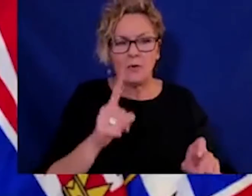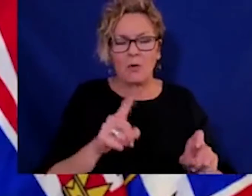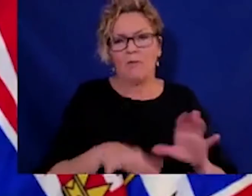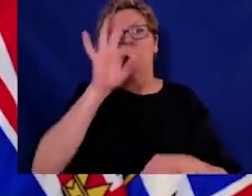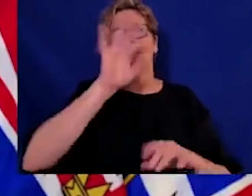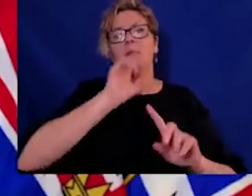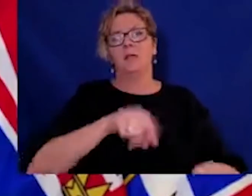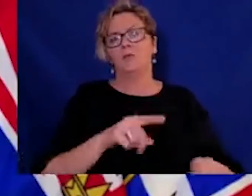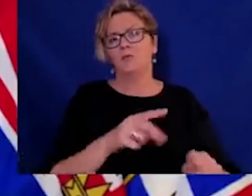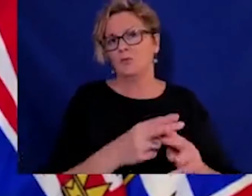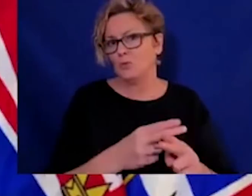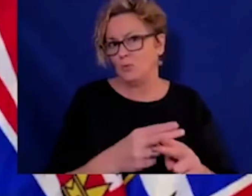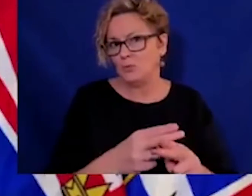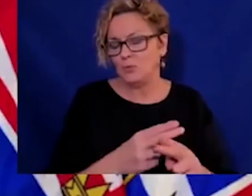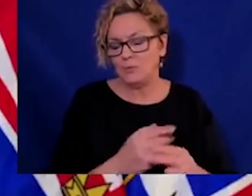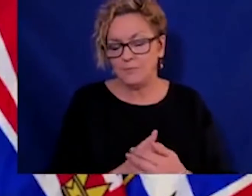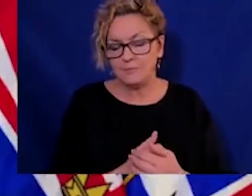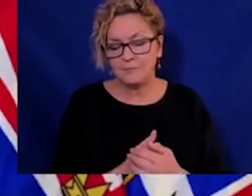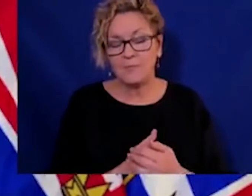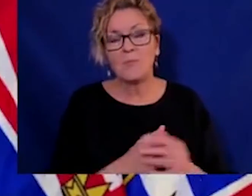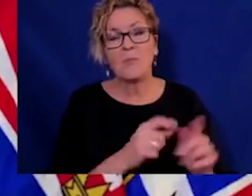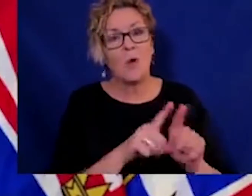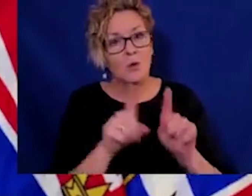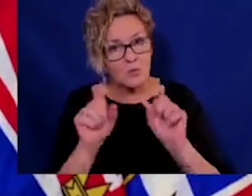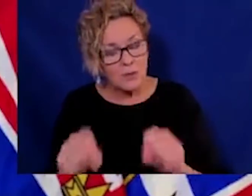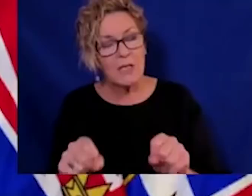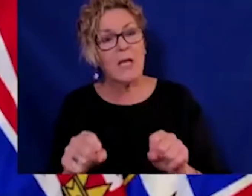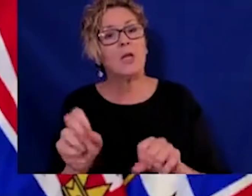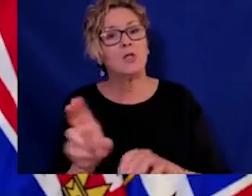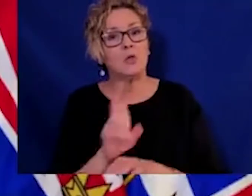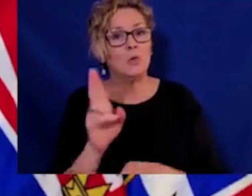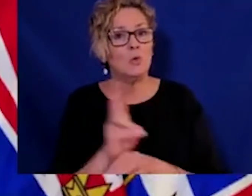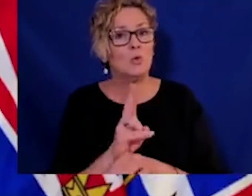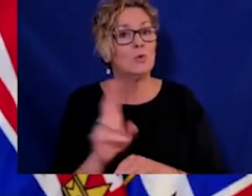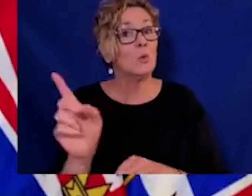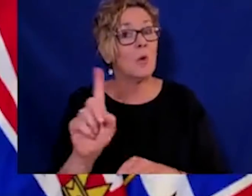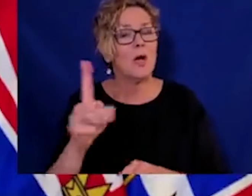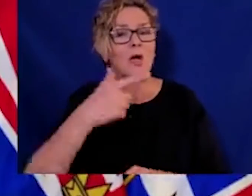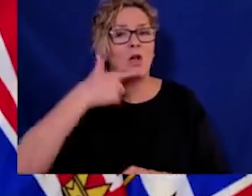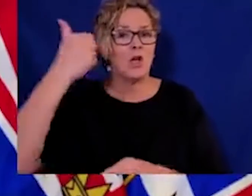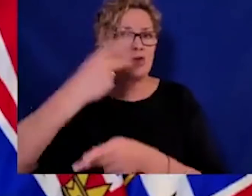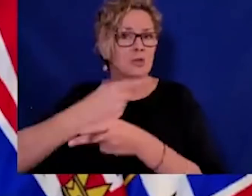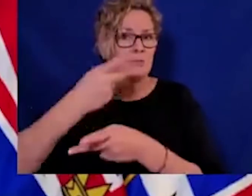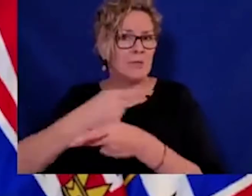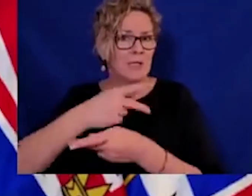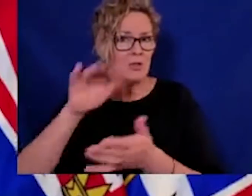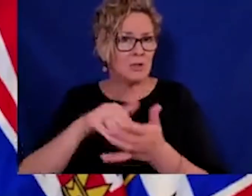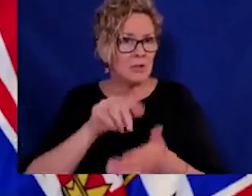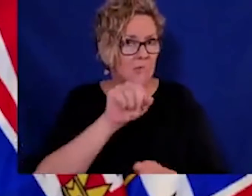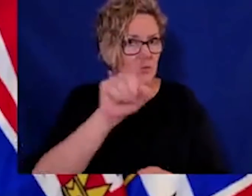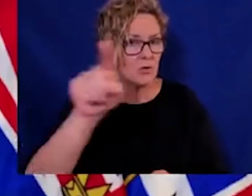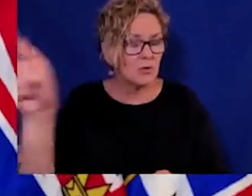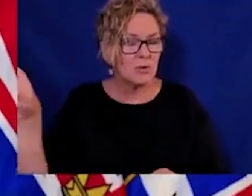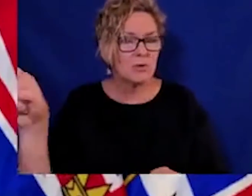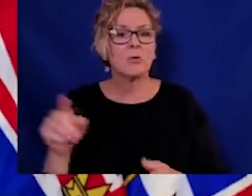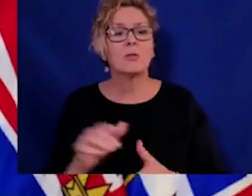can also help in long-term care when we have symptomatic people, and that's one of the things that we are deploying already.